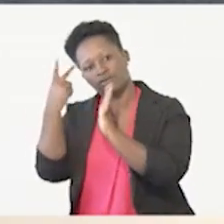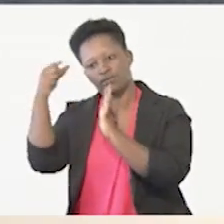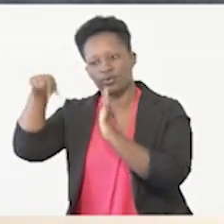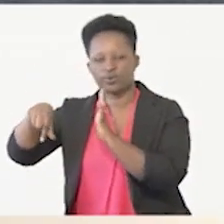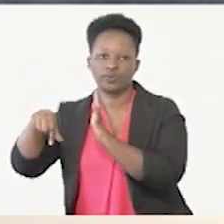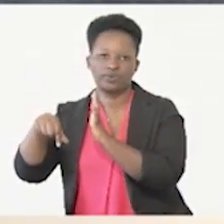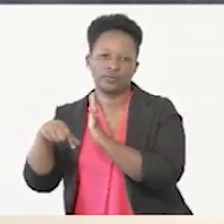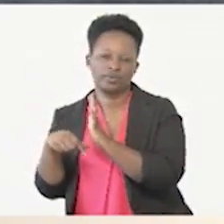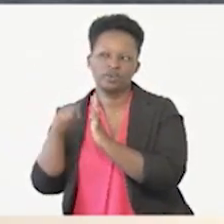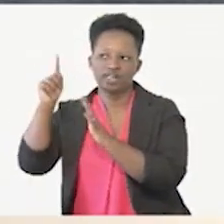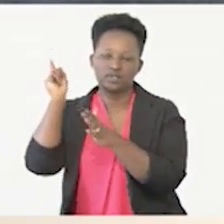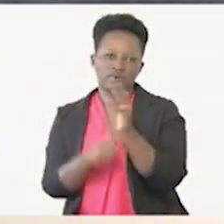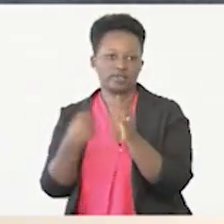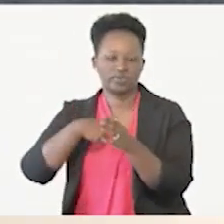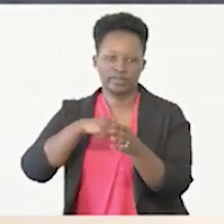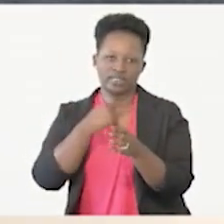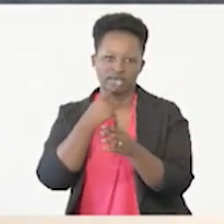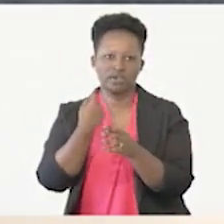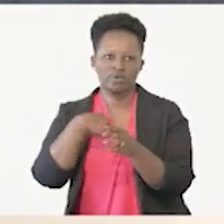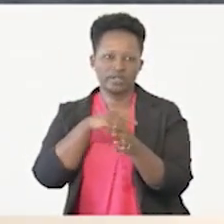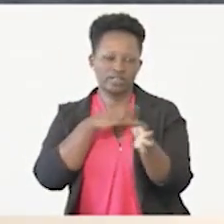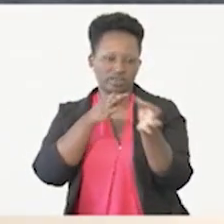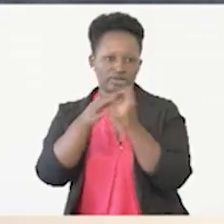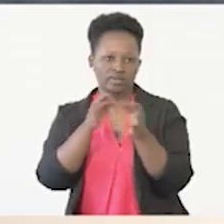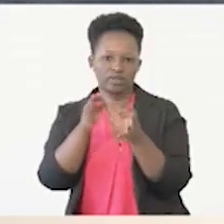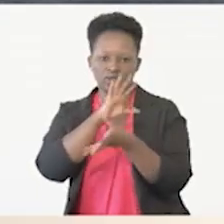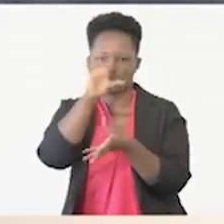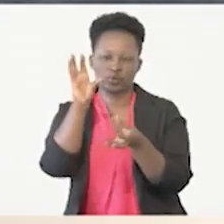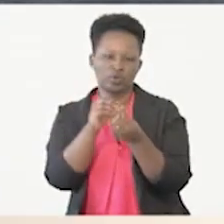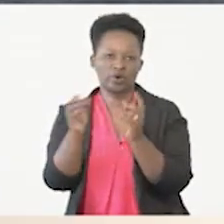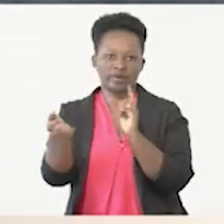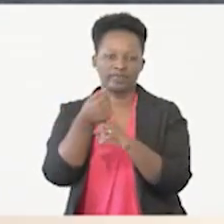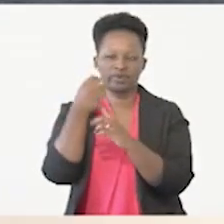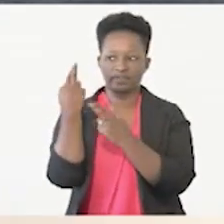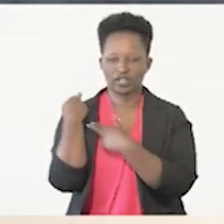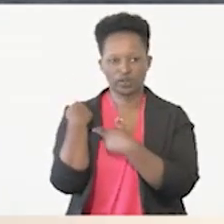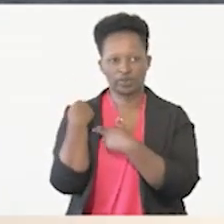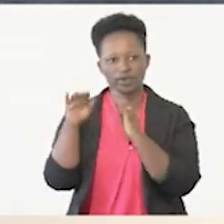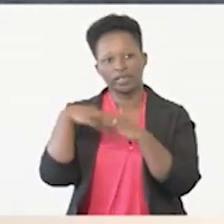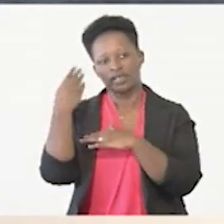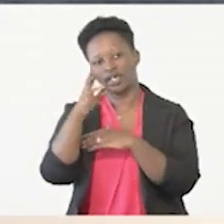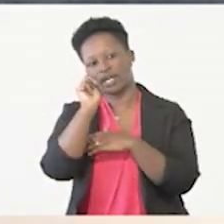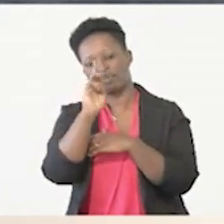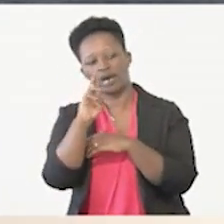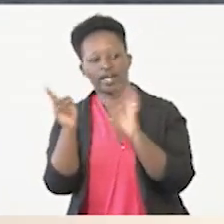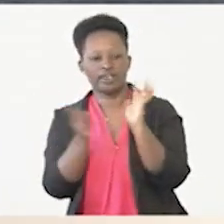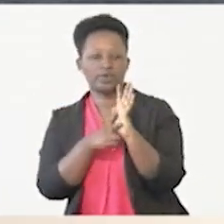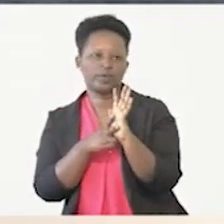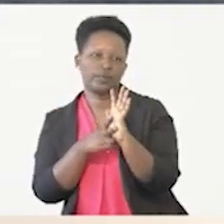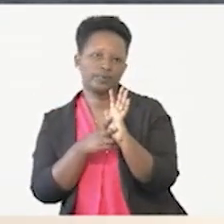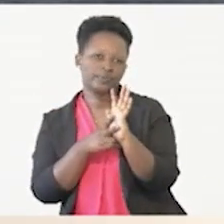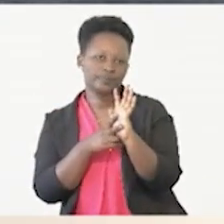2Q. That is what we said. You differentiate the total revenue function. So in this case, our marginal revenue function